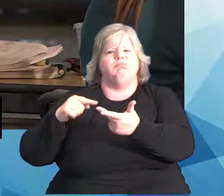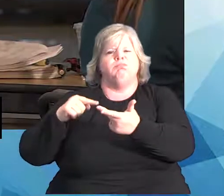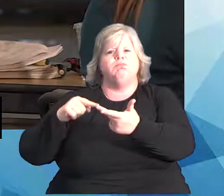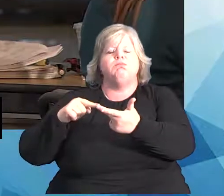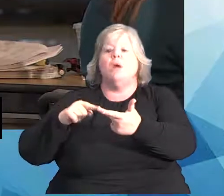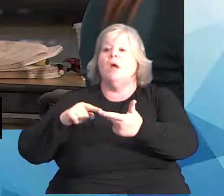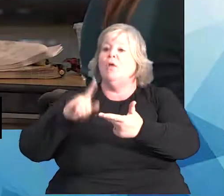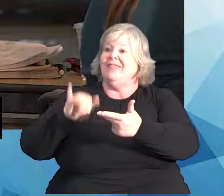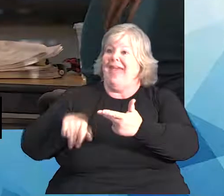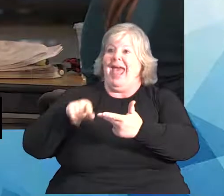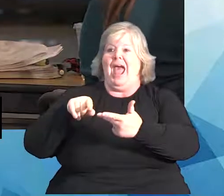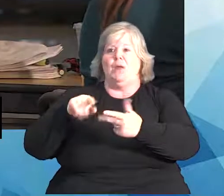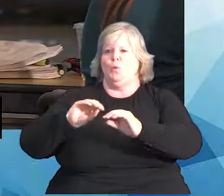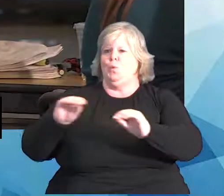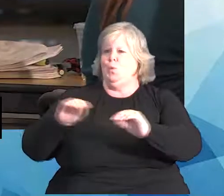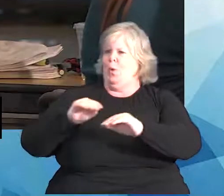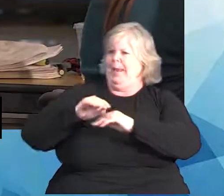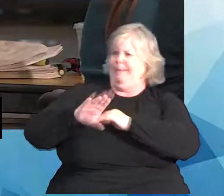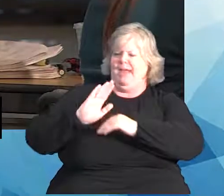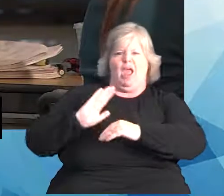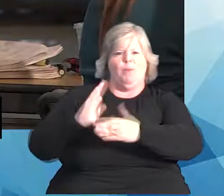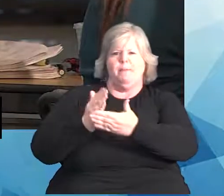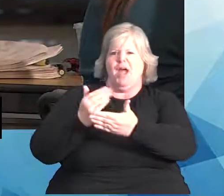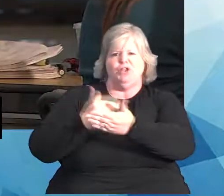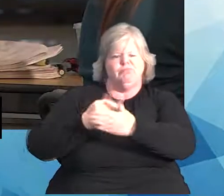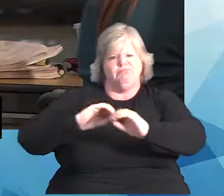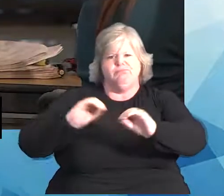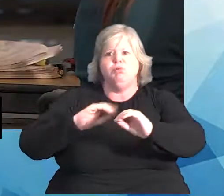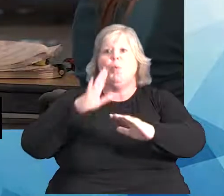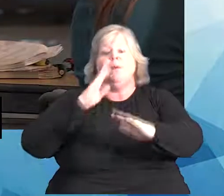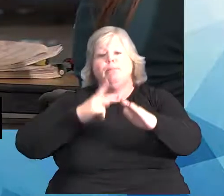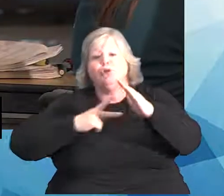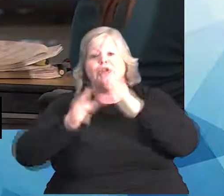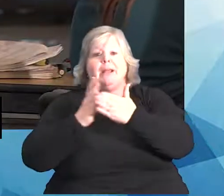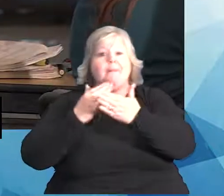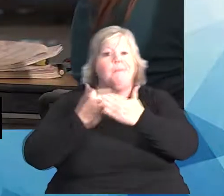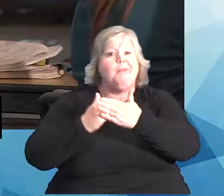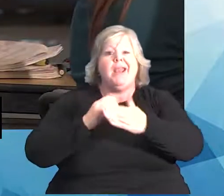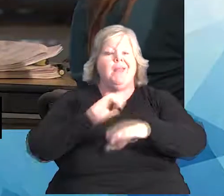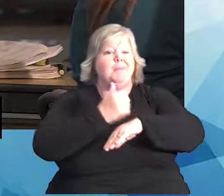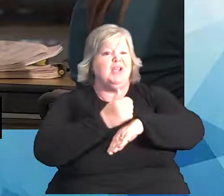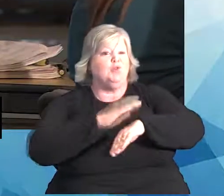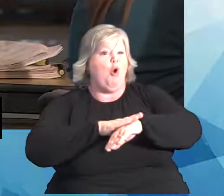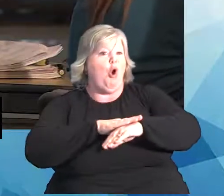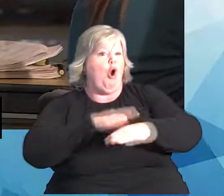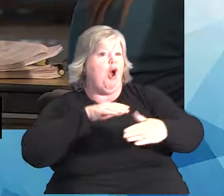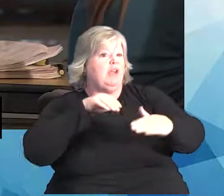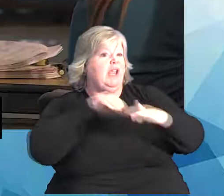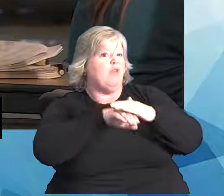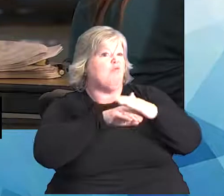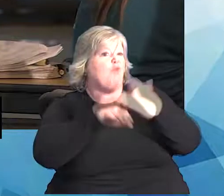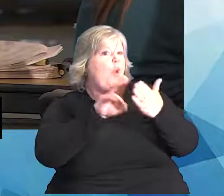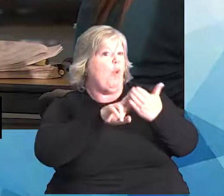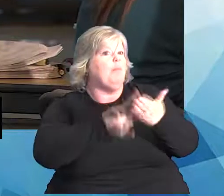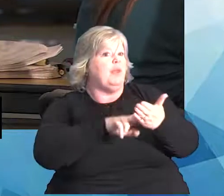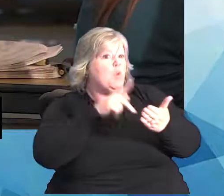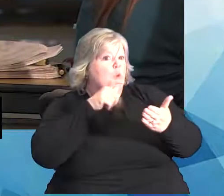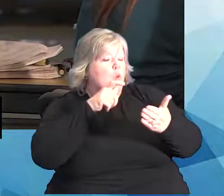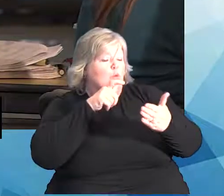no impact in terms of budget. We project the budget based on enrollment for those students within the Cooperative